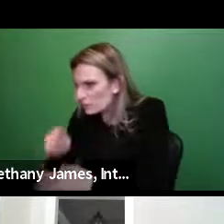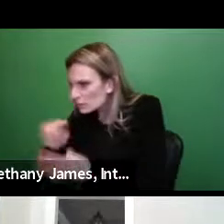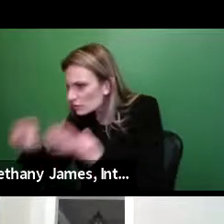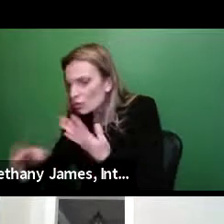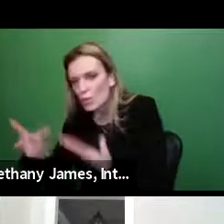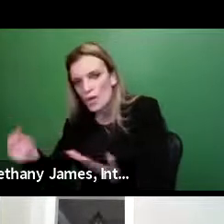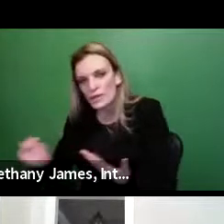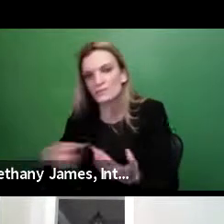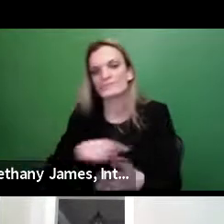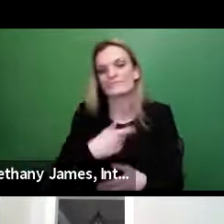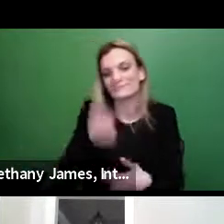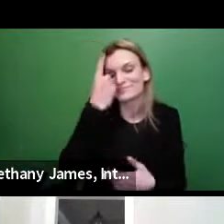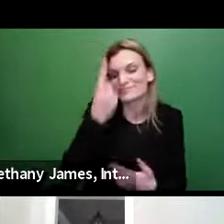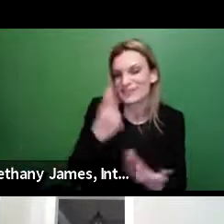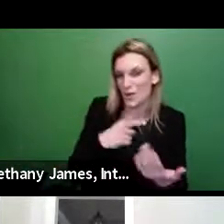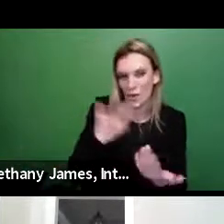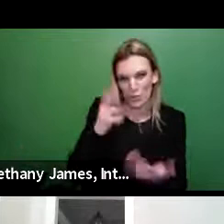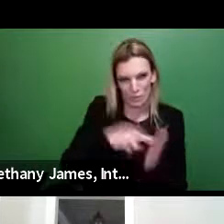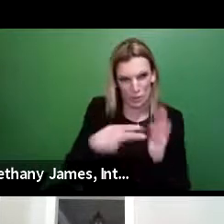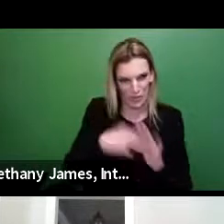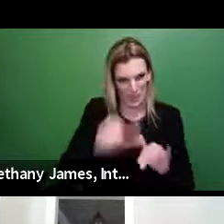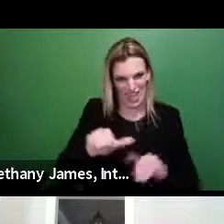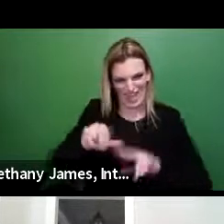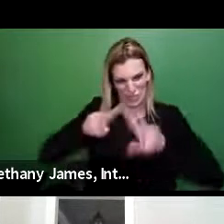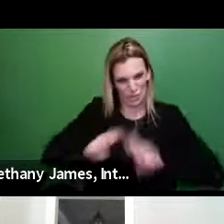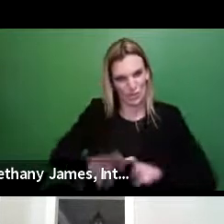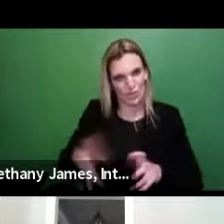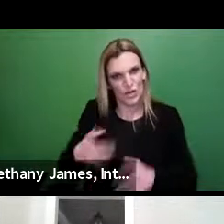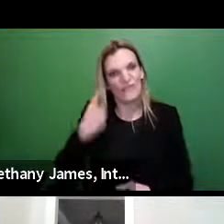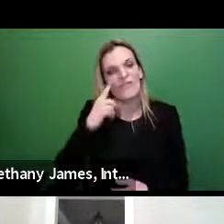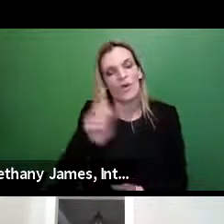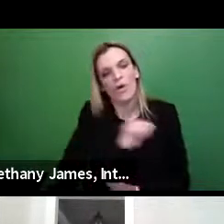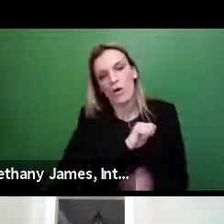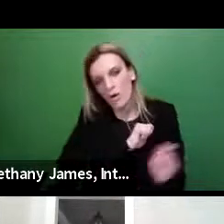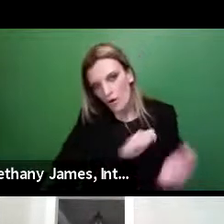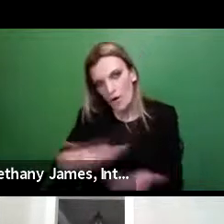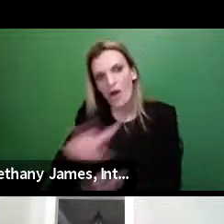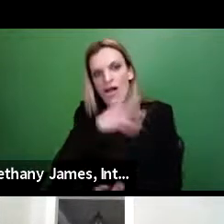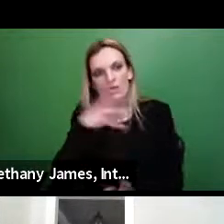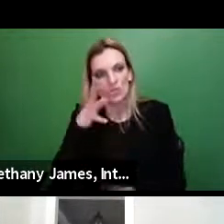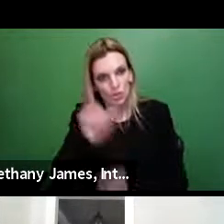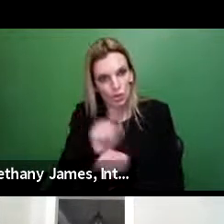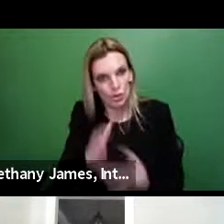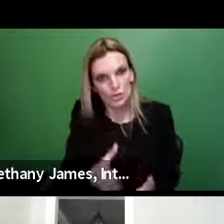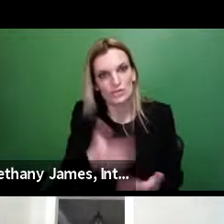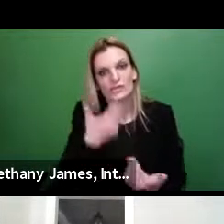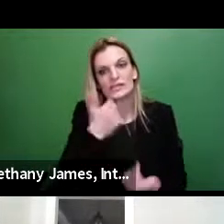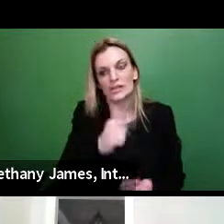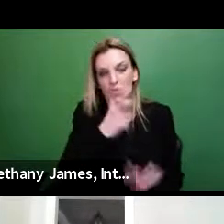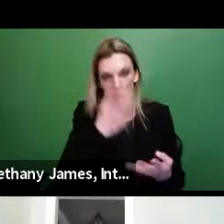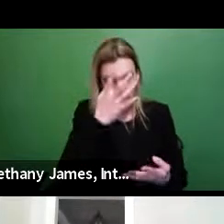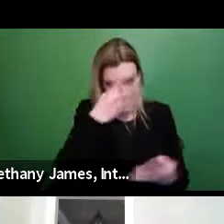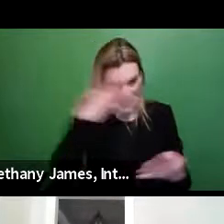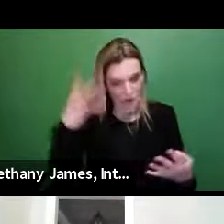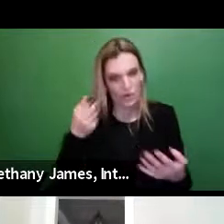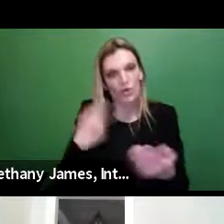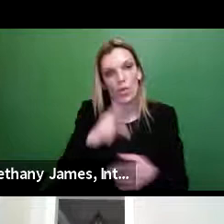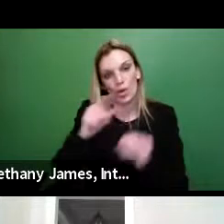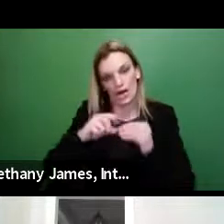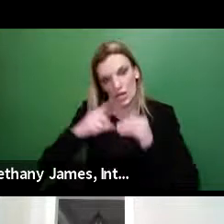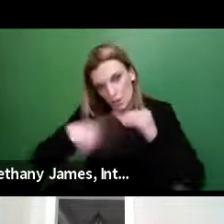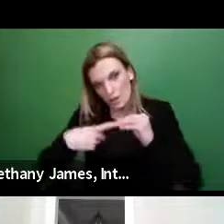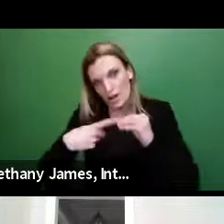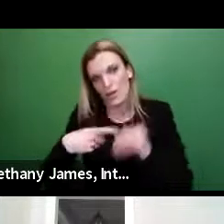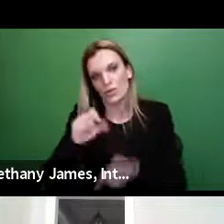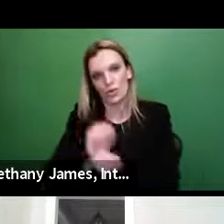purpose is a census of all agricultural workers, and that includes migrant, seasonal, year-round. An example of a